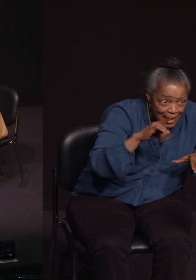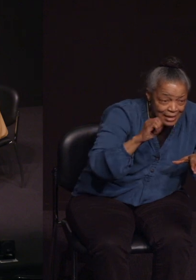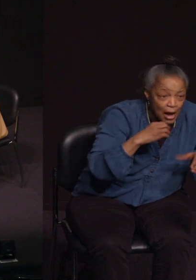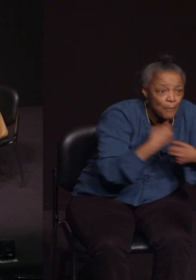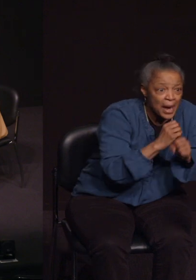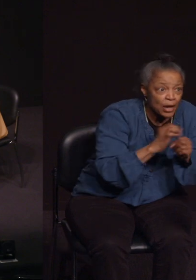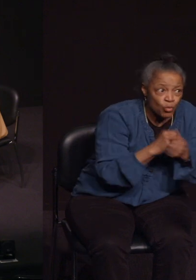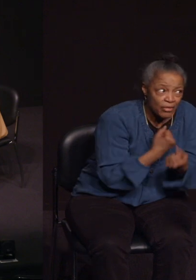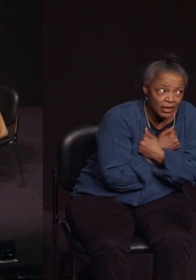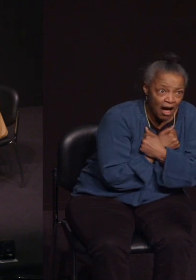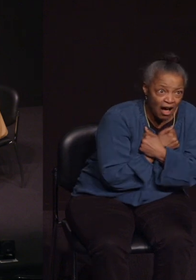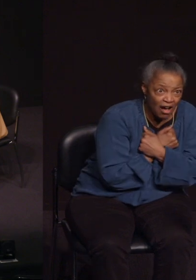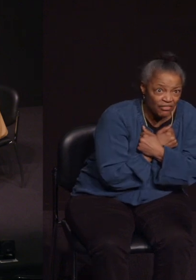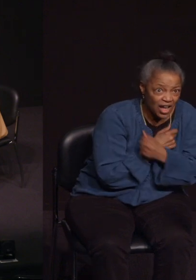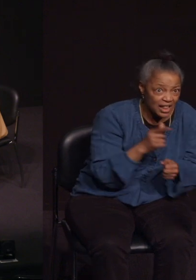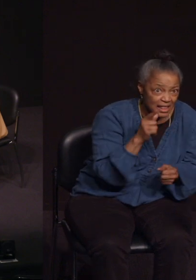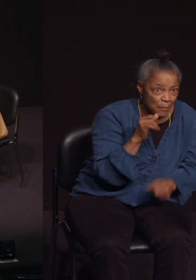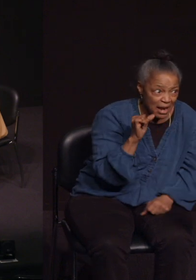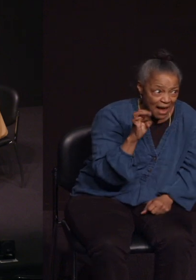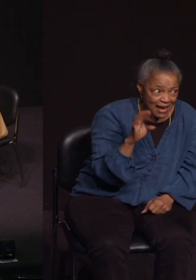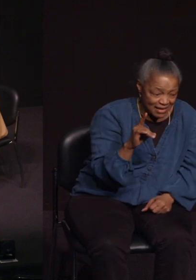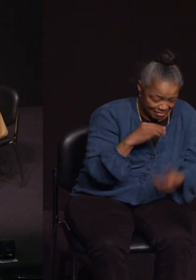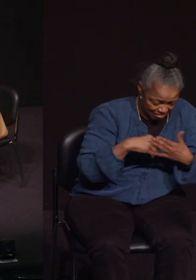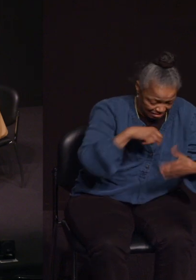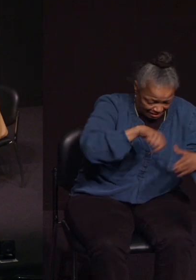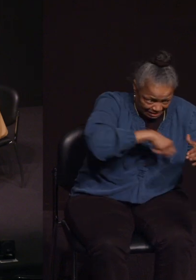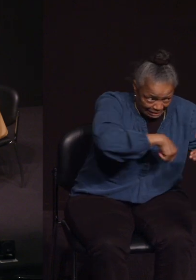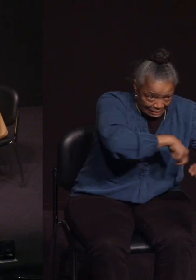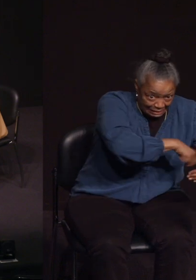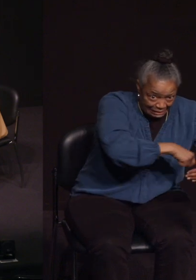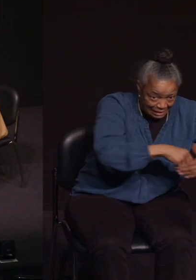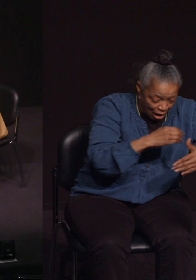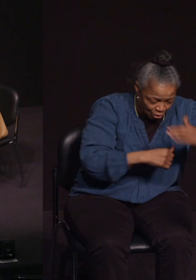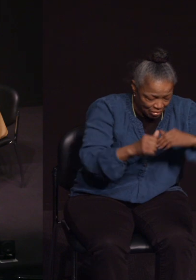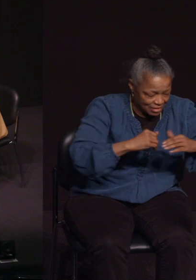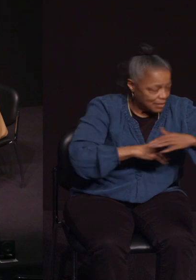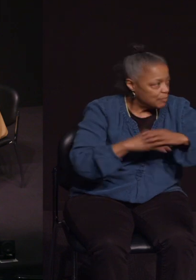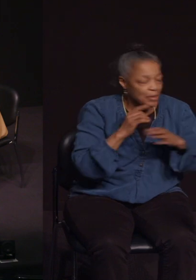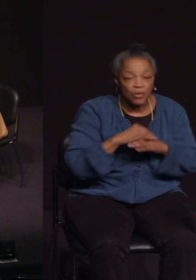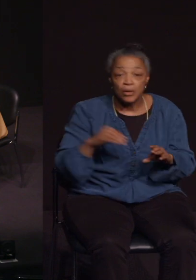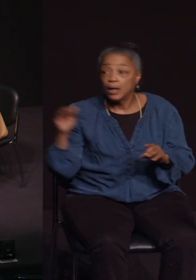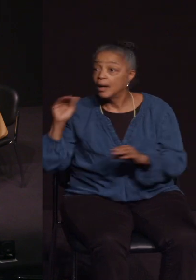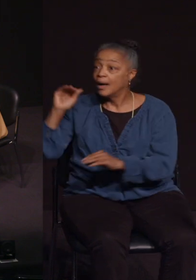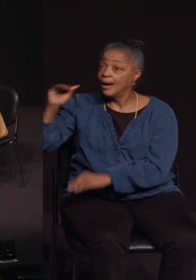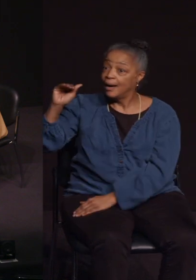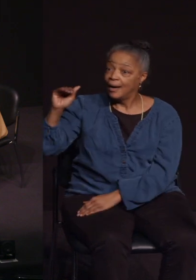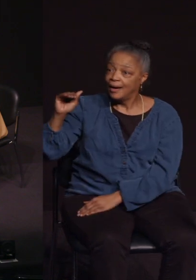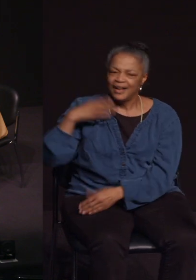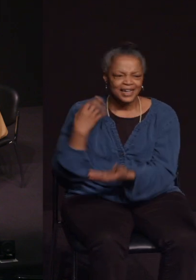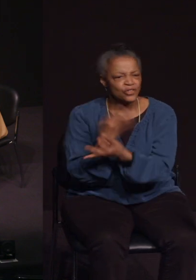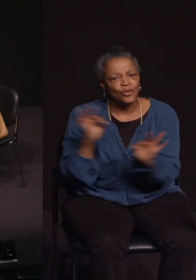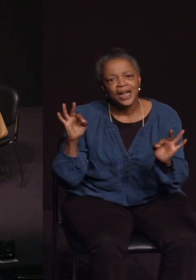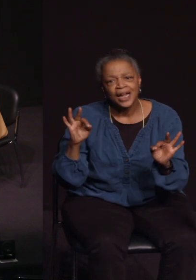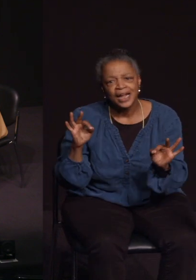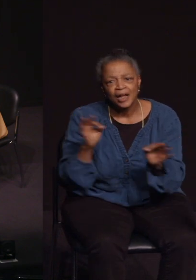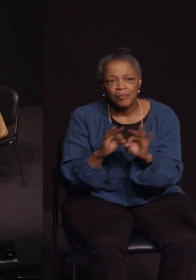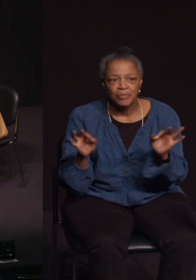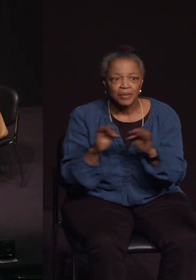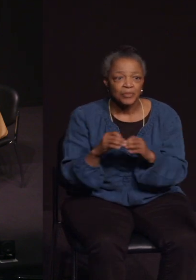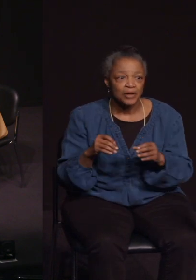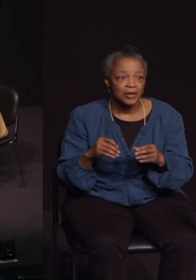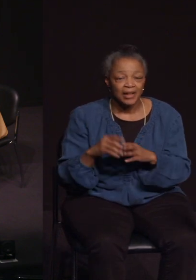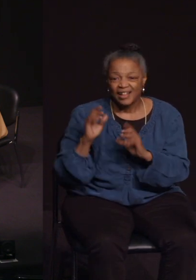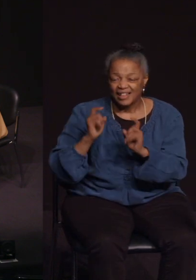Love lemonade. And... And you had people like coming up, you know, because it's free lemonade and people were leaving